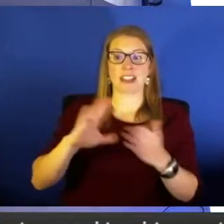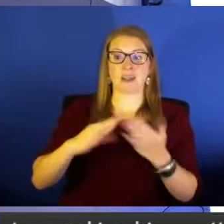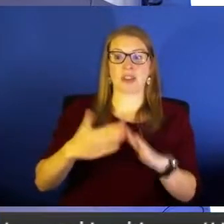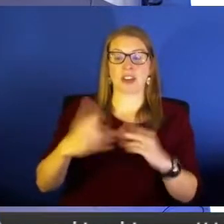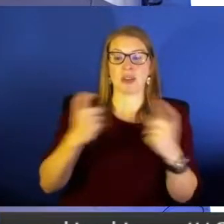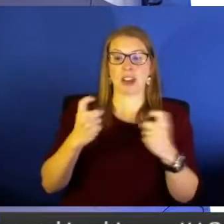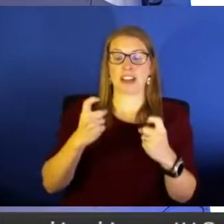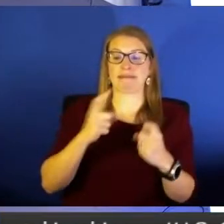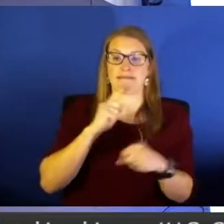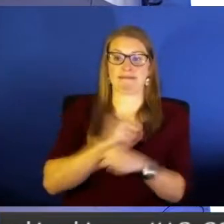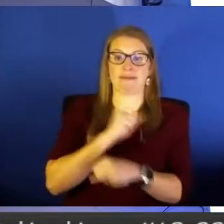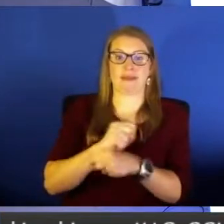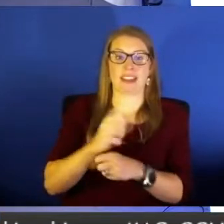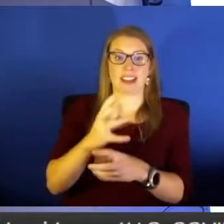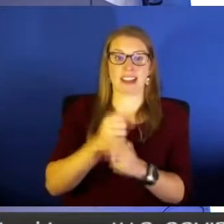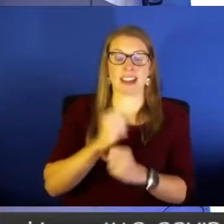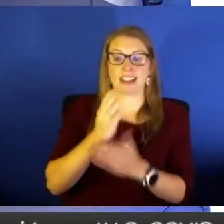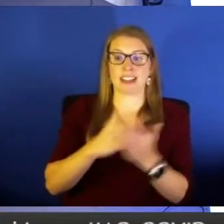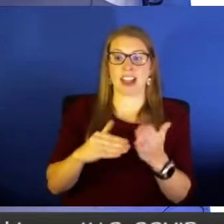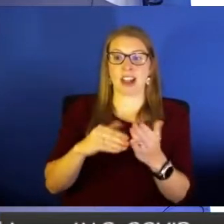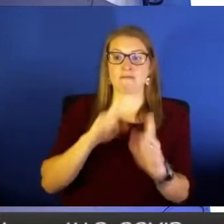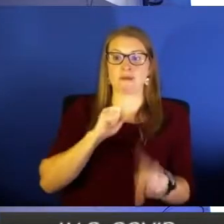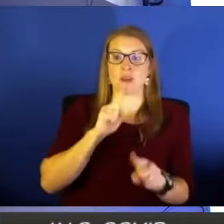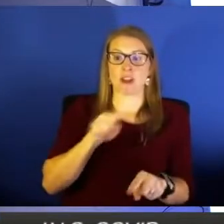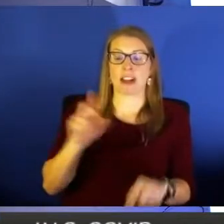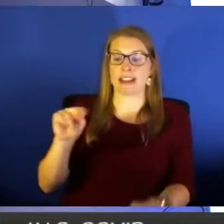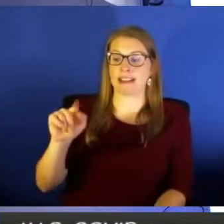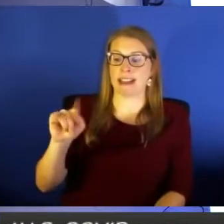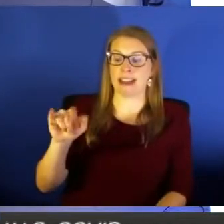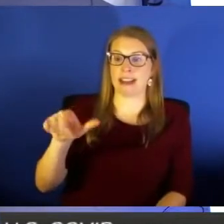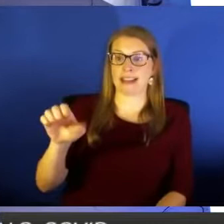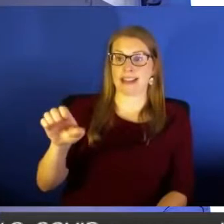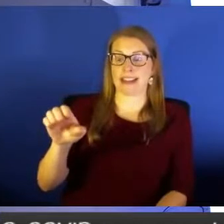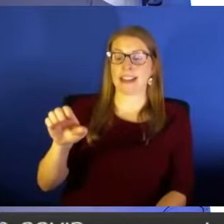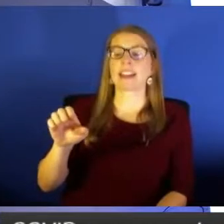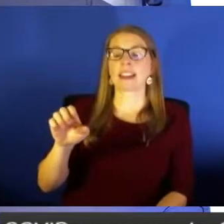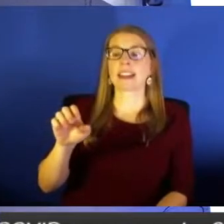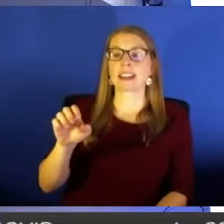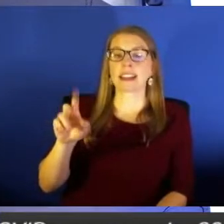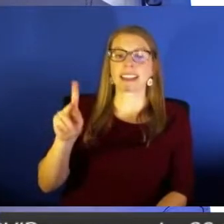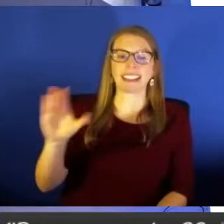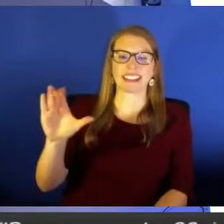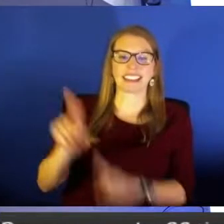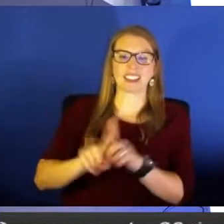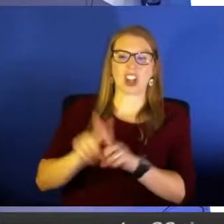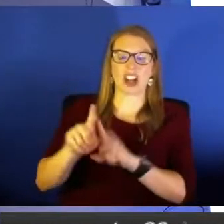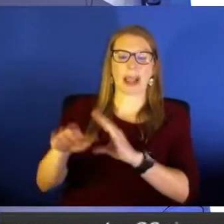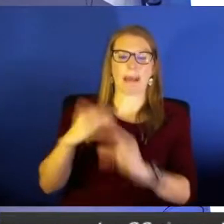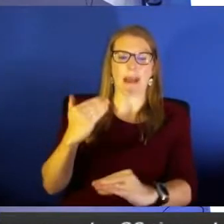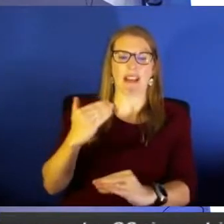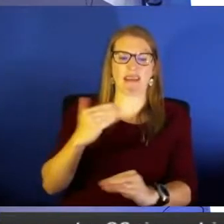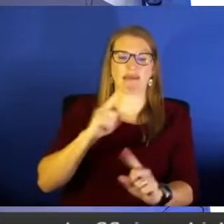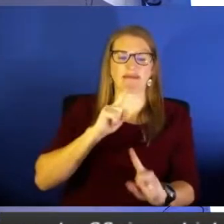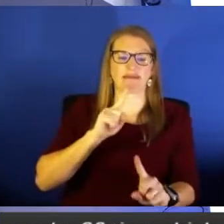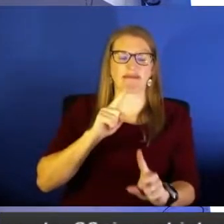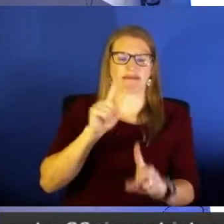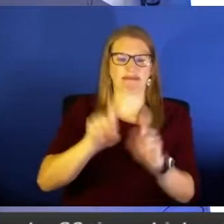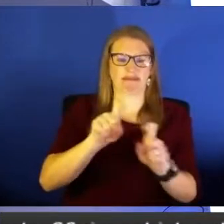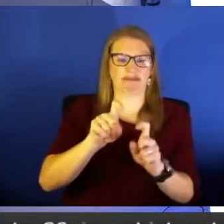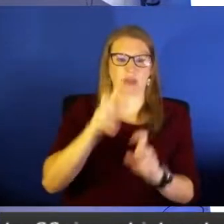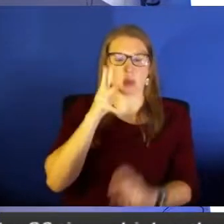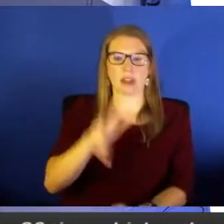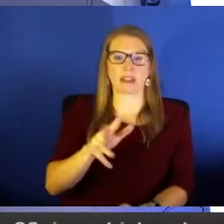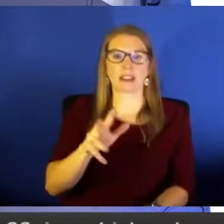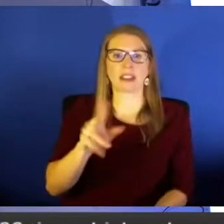some reporter questions from Natalie with the Kansas City Star that she sent via email. So I'll get to those right now. These are for Dr. Hawkinson.